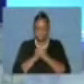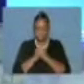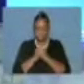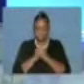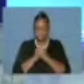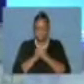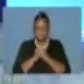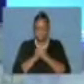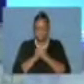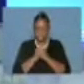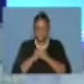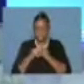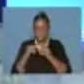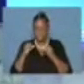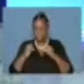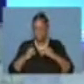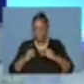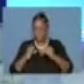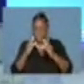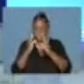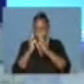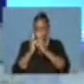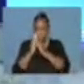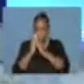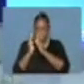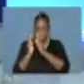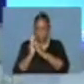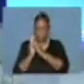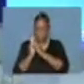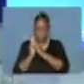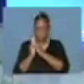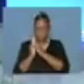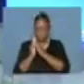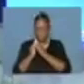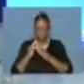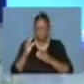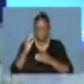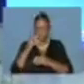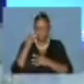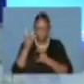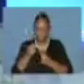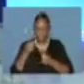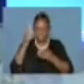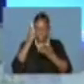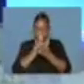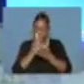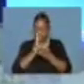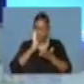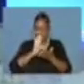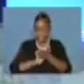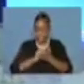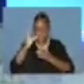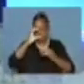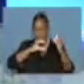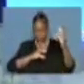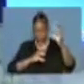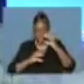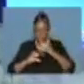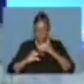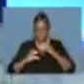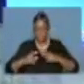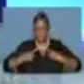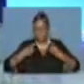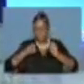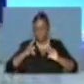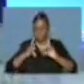Three self-declared street ministry specialists are hoping to put a dent in violent crime by equipping community leaders with the skills needed